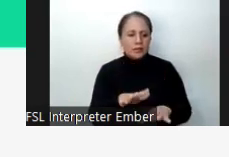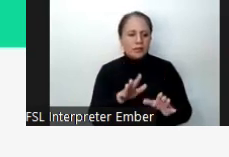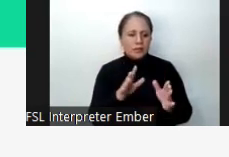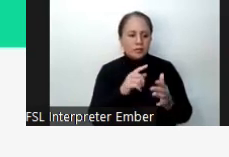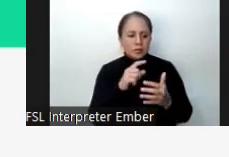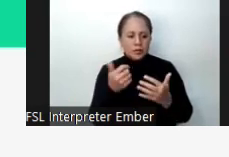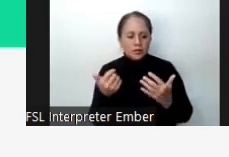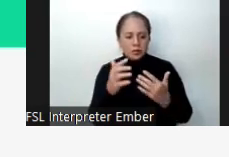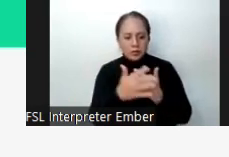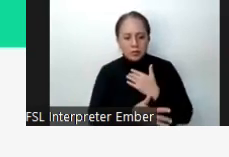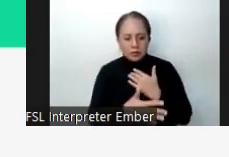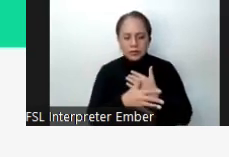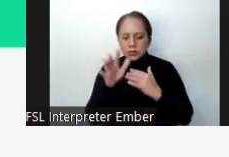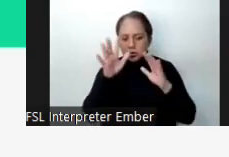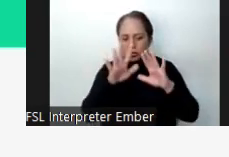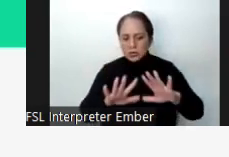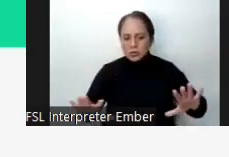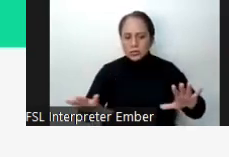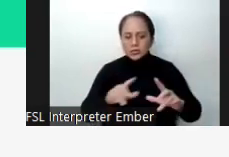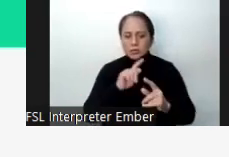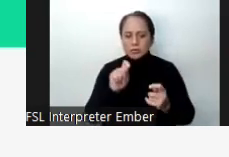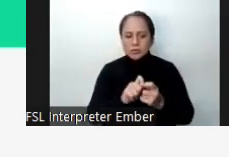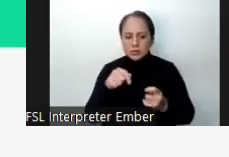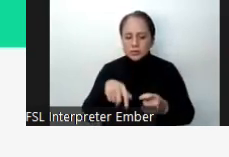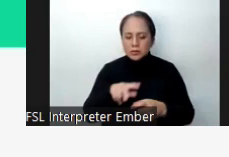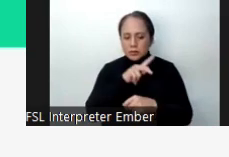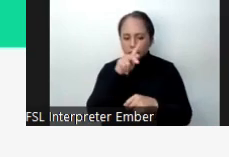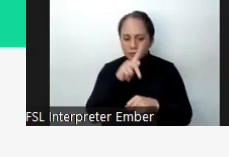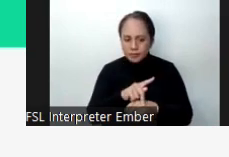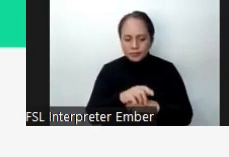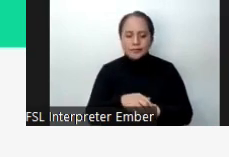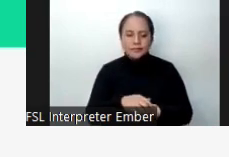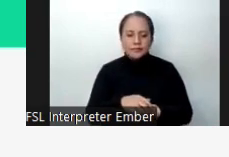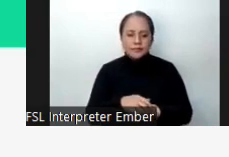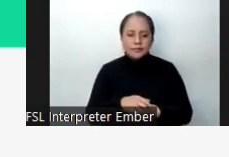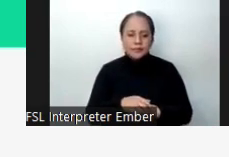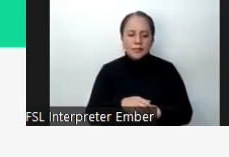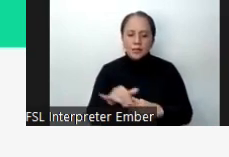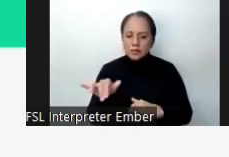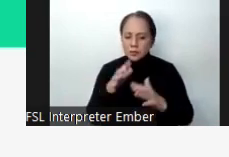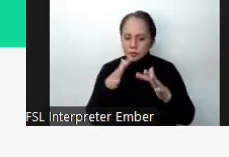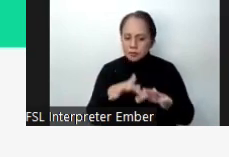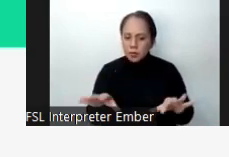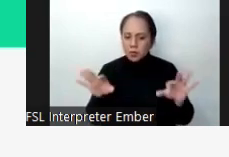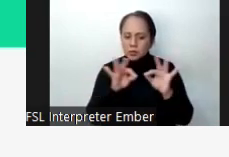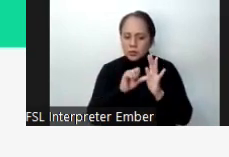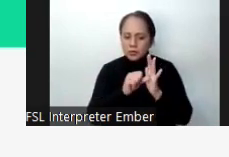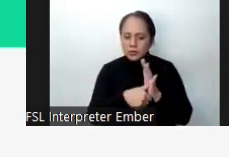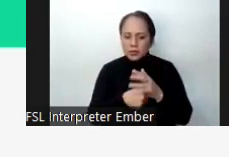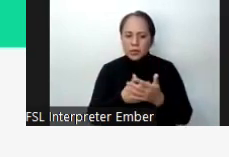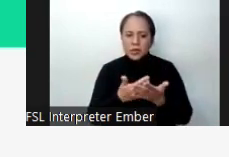other countries and in Asia, or to be specific, in our country. It is also important to highlight